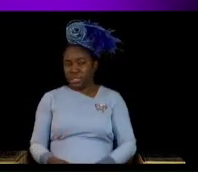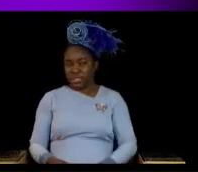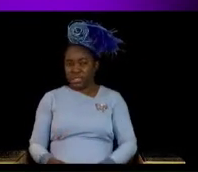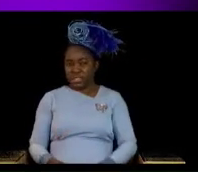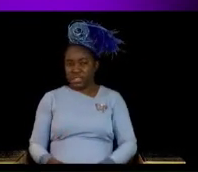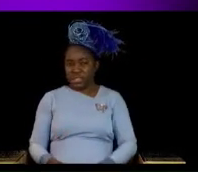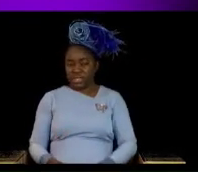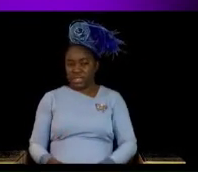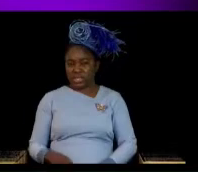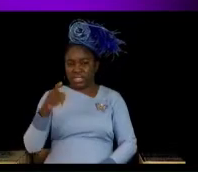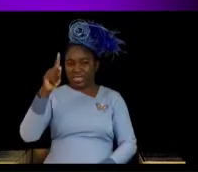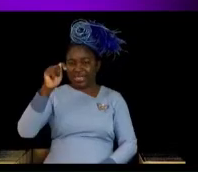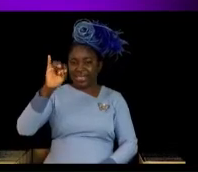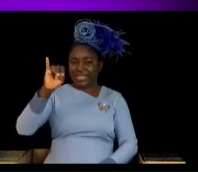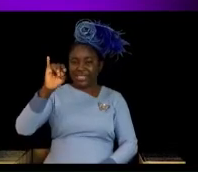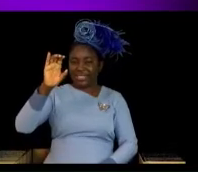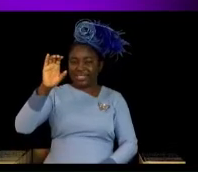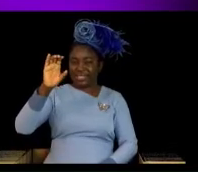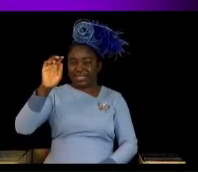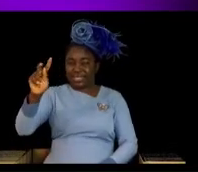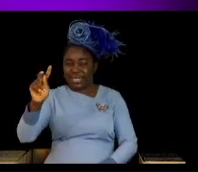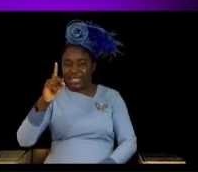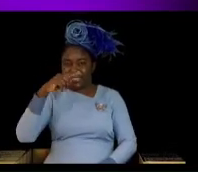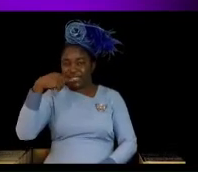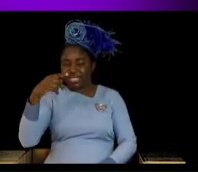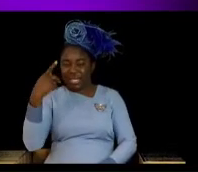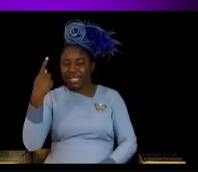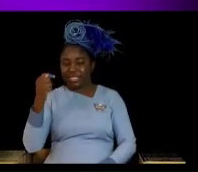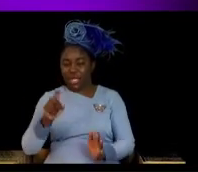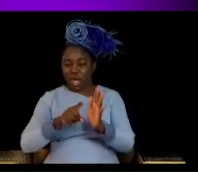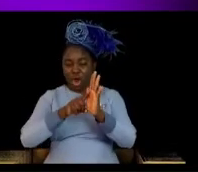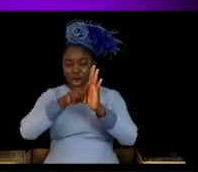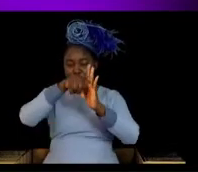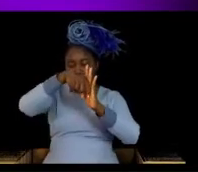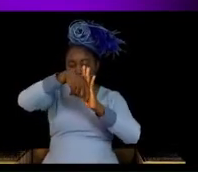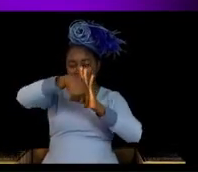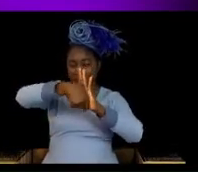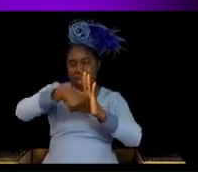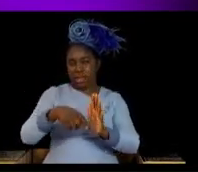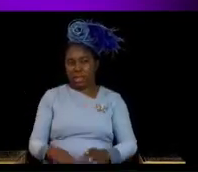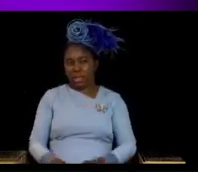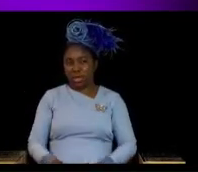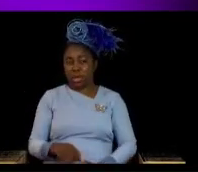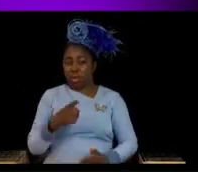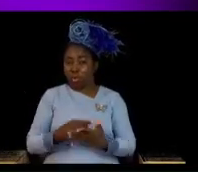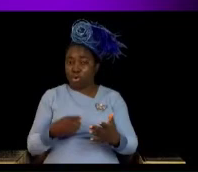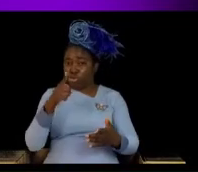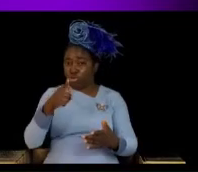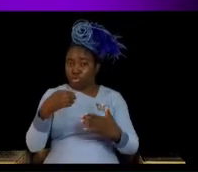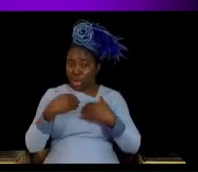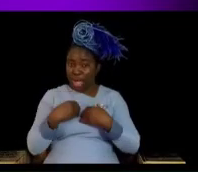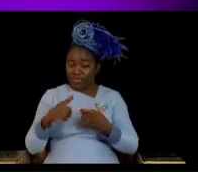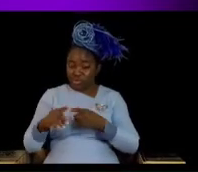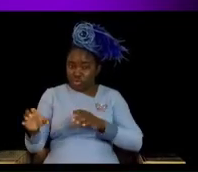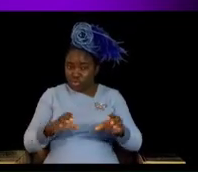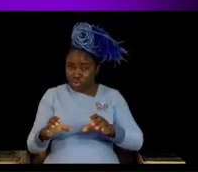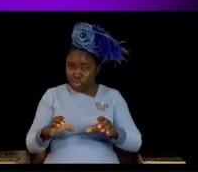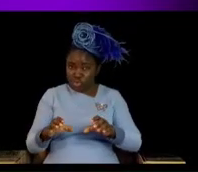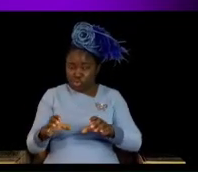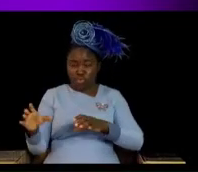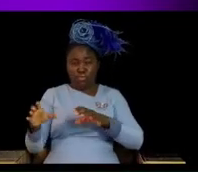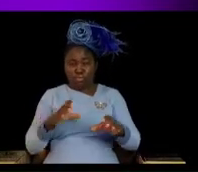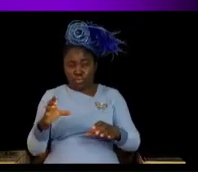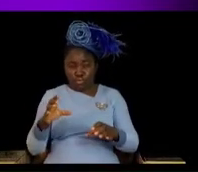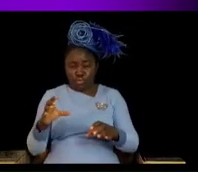clock. Tick, tick. What do you have to do? Do quick.